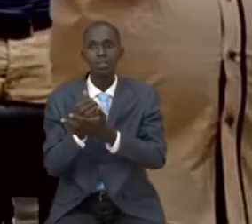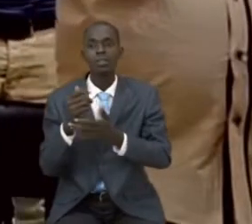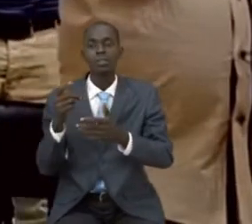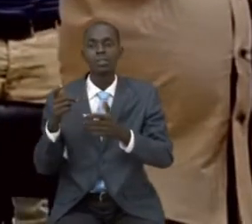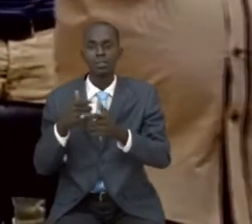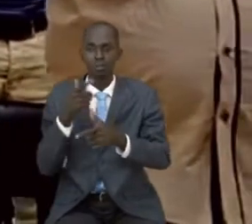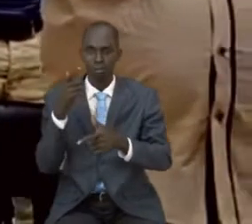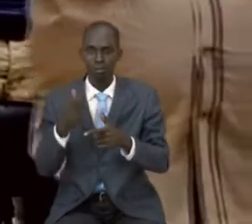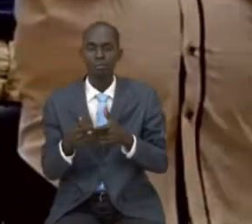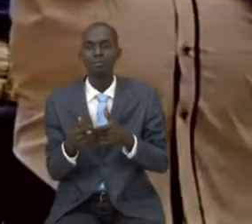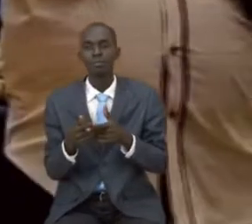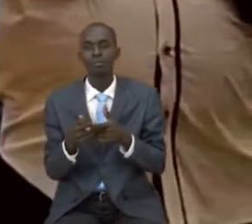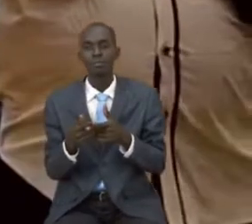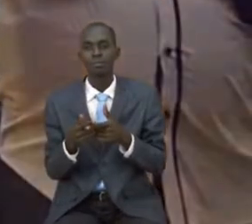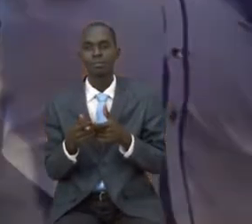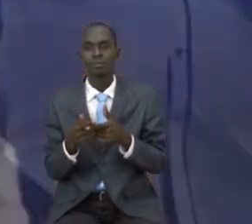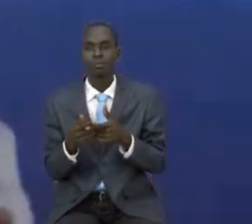happen.